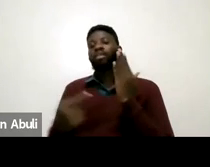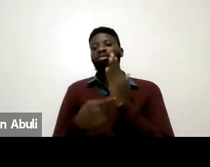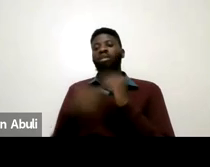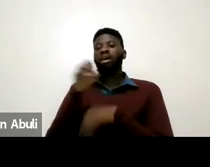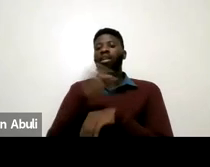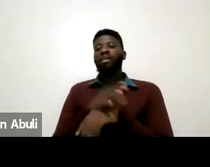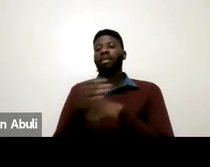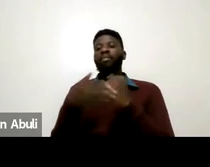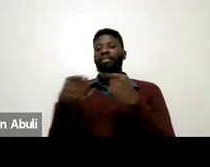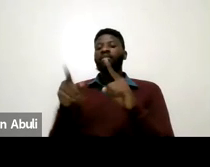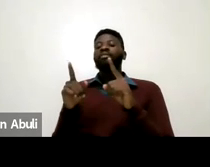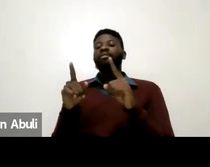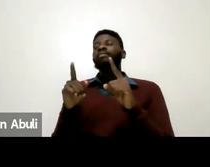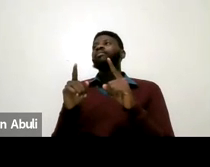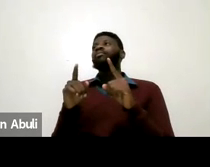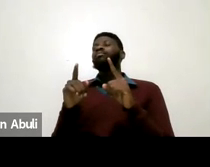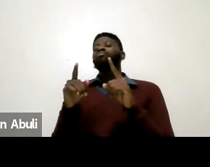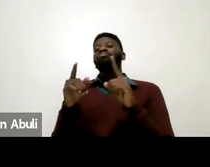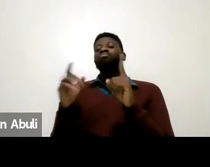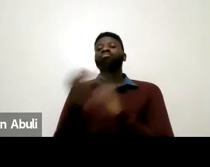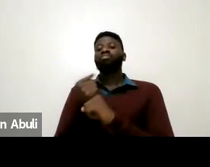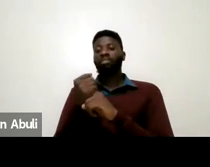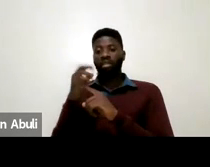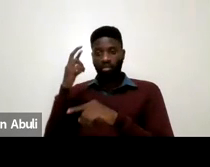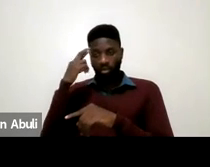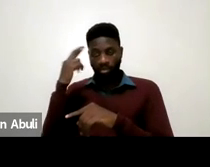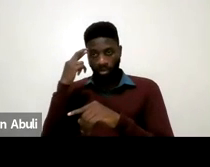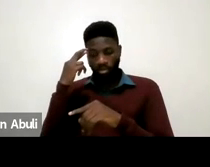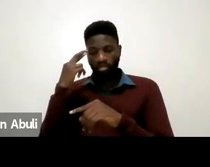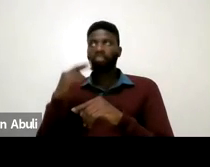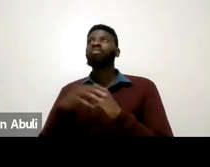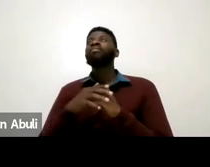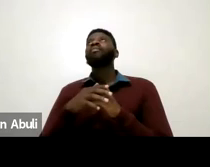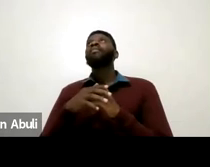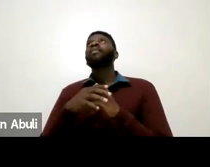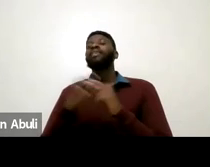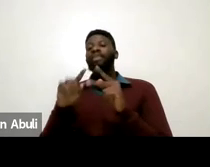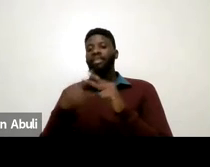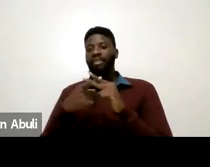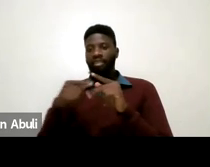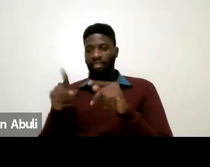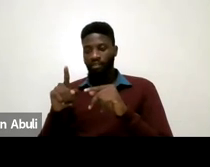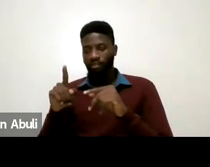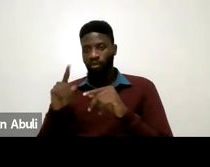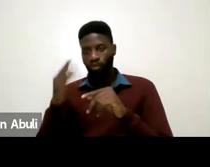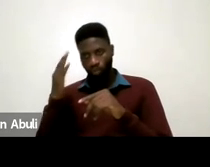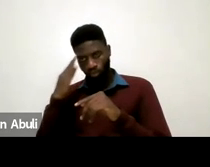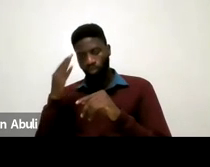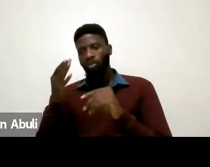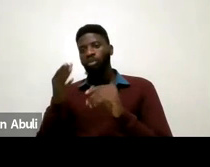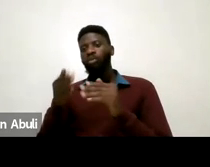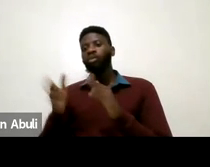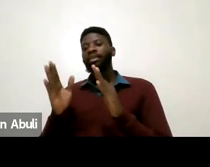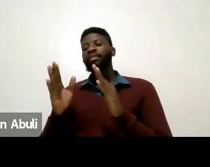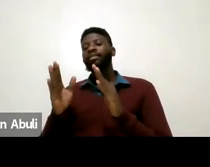go. Remember, the long journey starts by you identifying the right vehicle for your long journey.